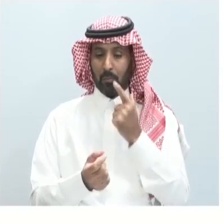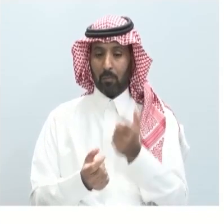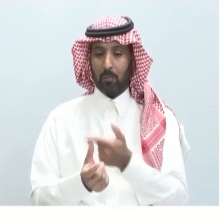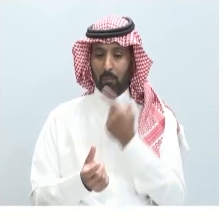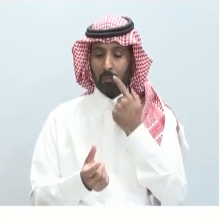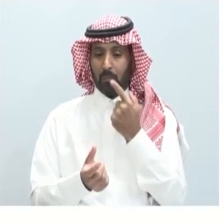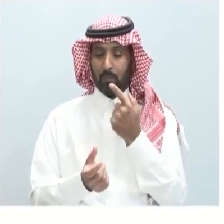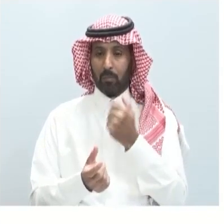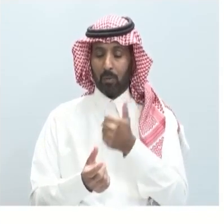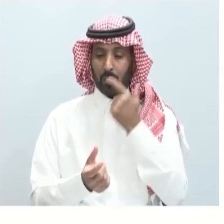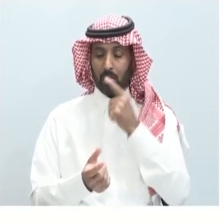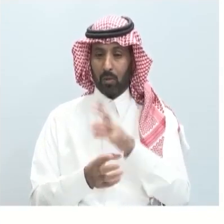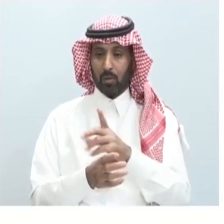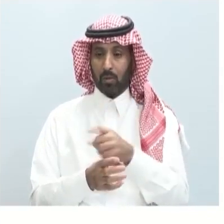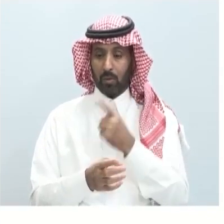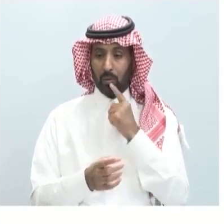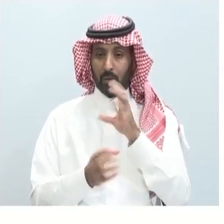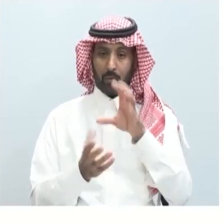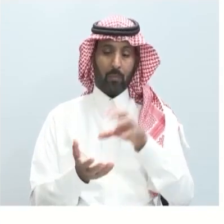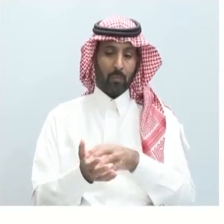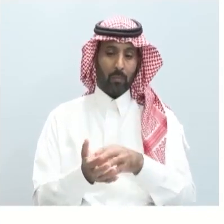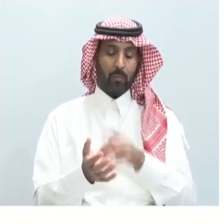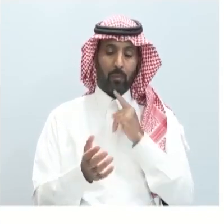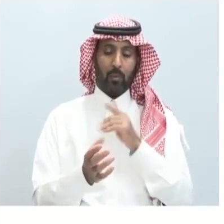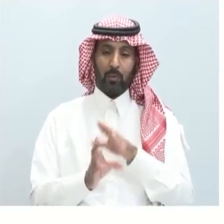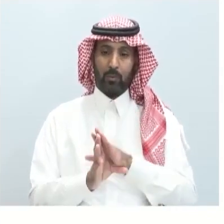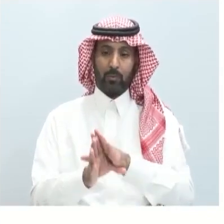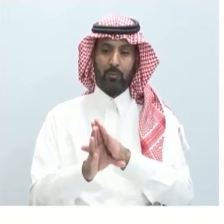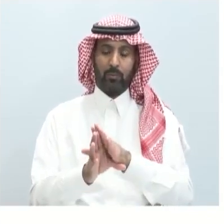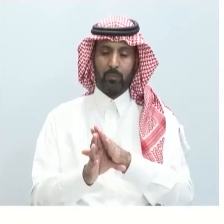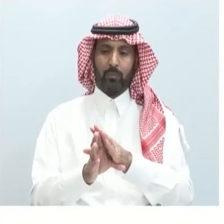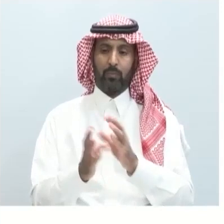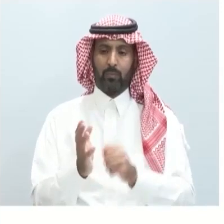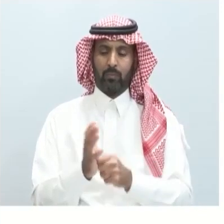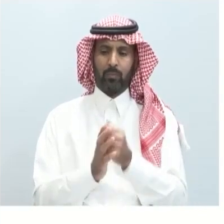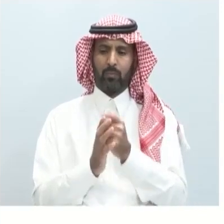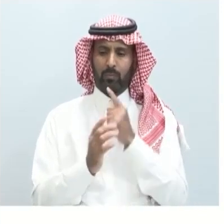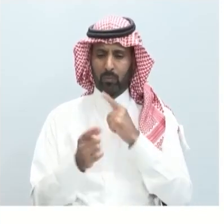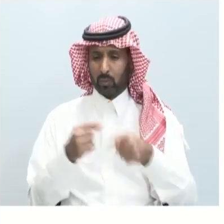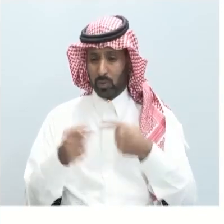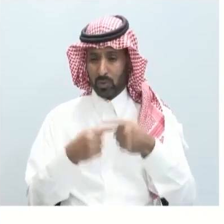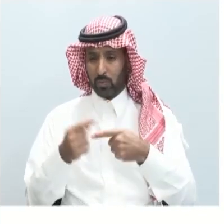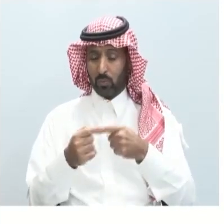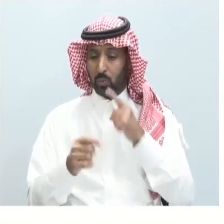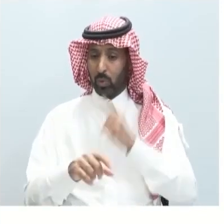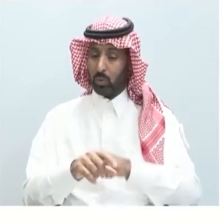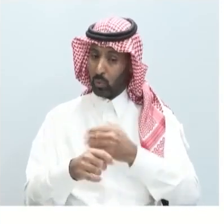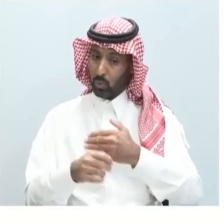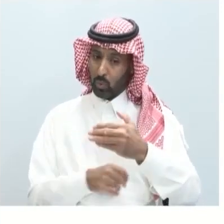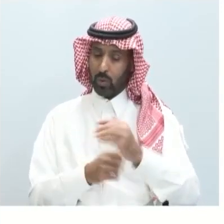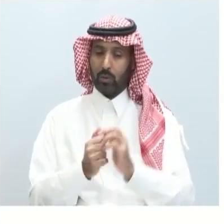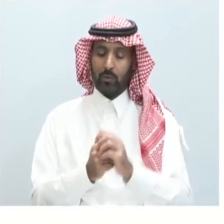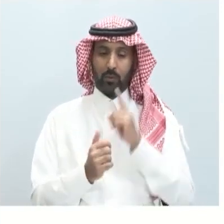good environmentally correct condition that can be maintained for a long period of time. Again,